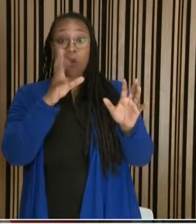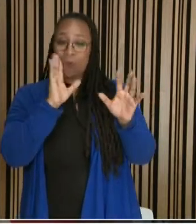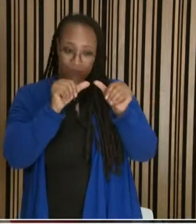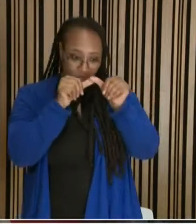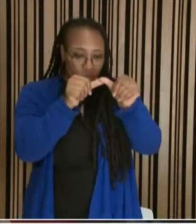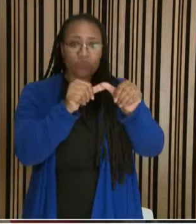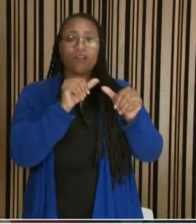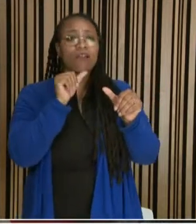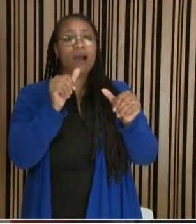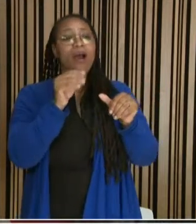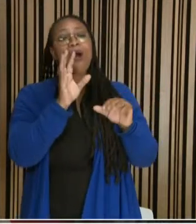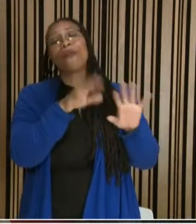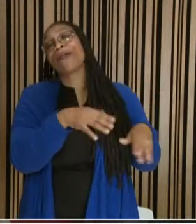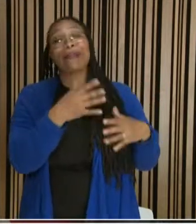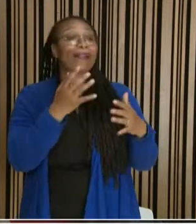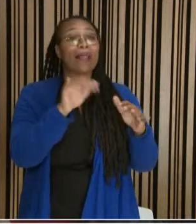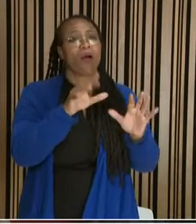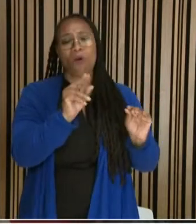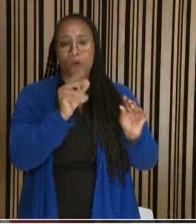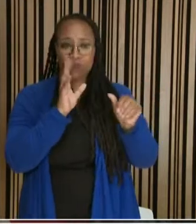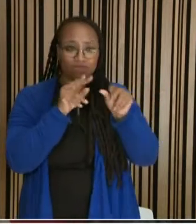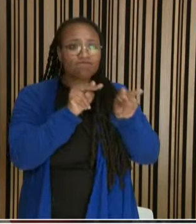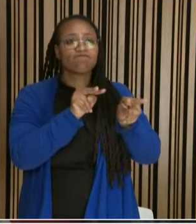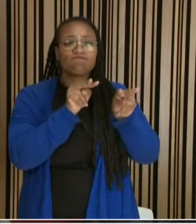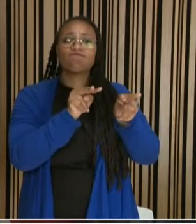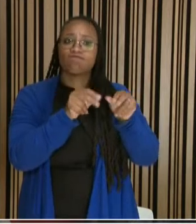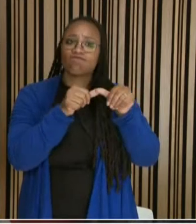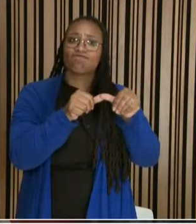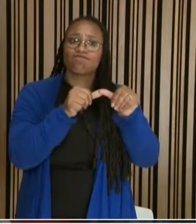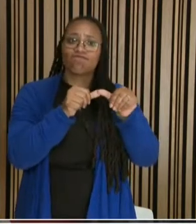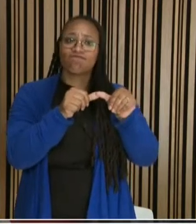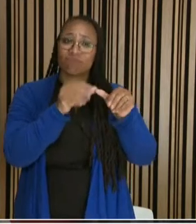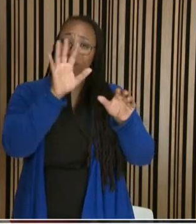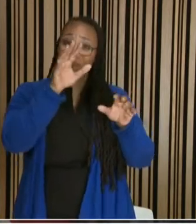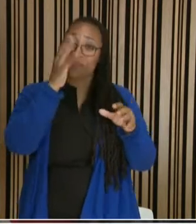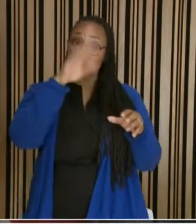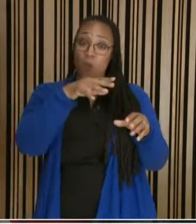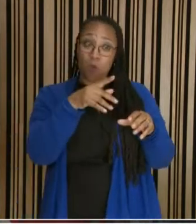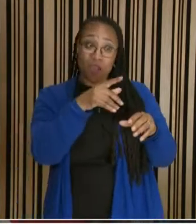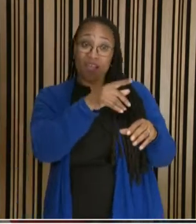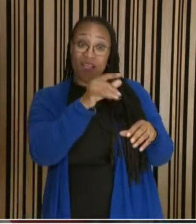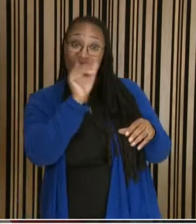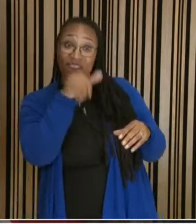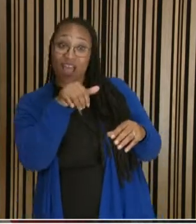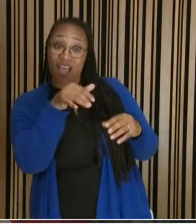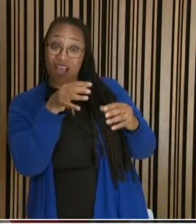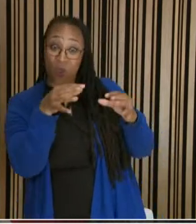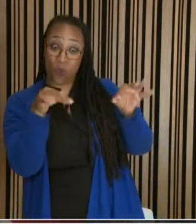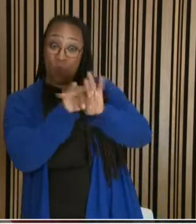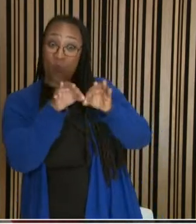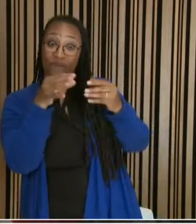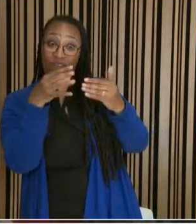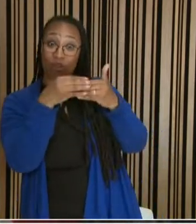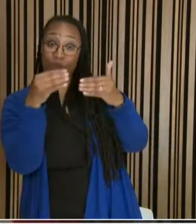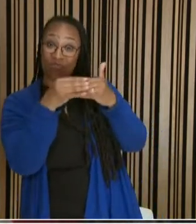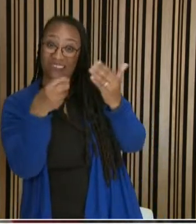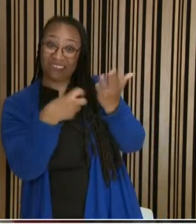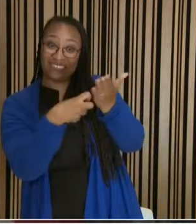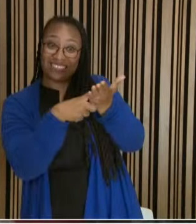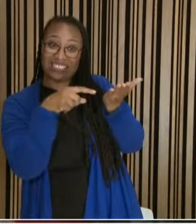to have $12,000 worth of tickets? No. Might we have been able to put a boot on their car? Possibly. Could we have impounded their